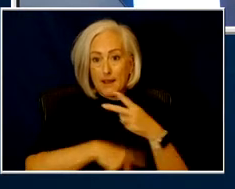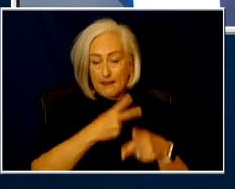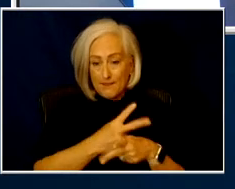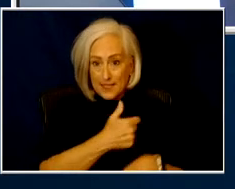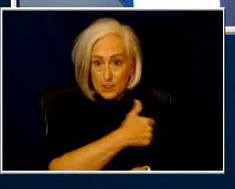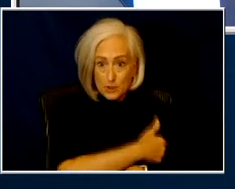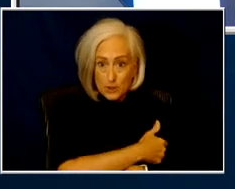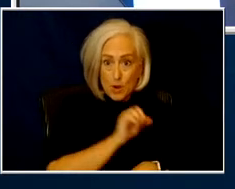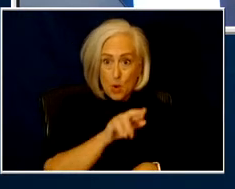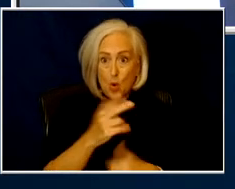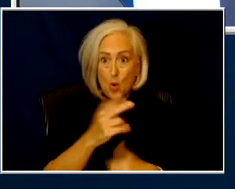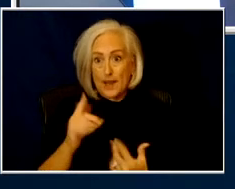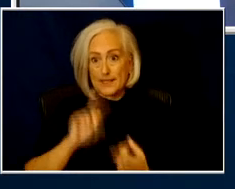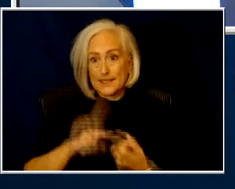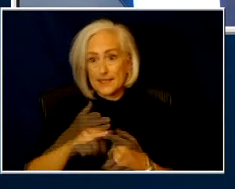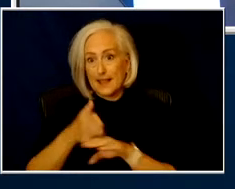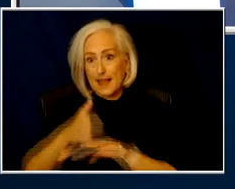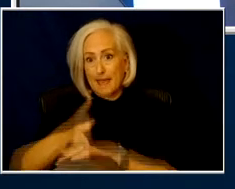question